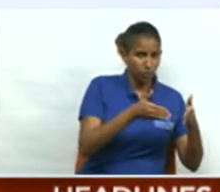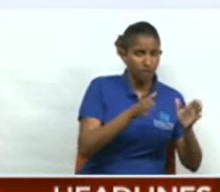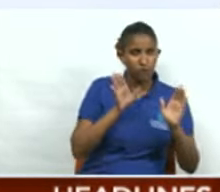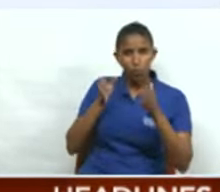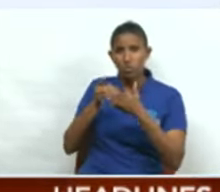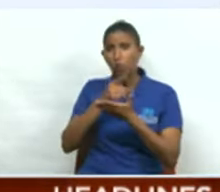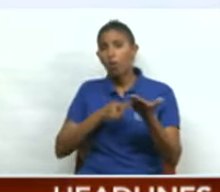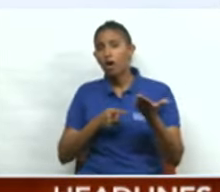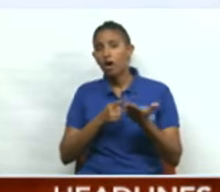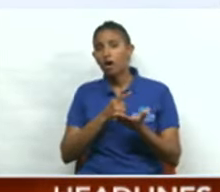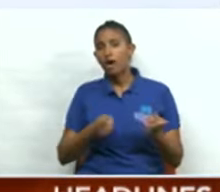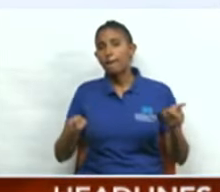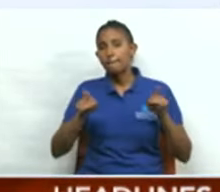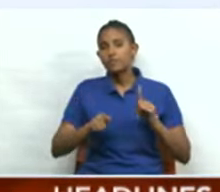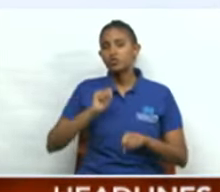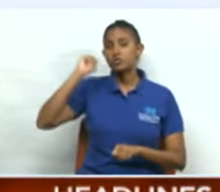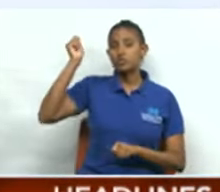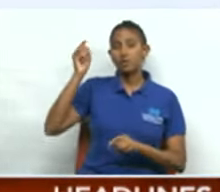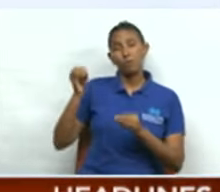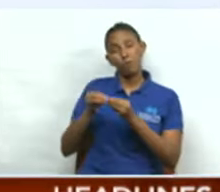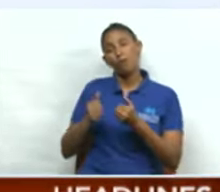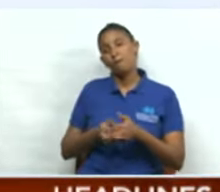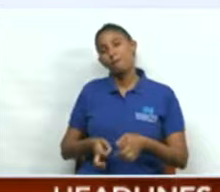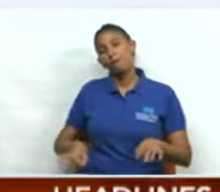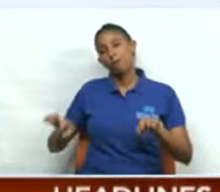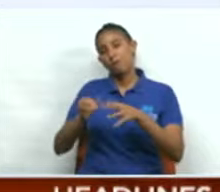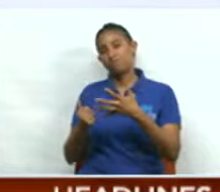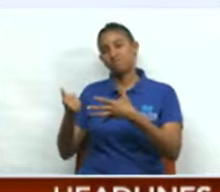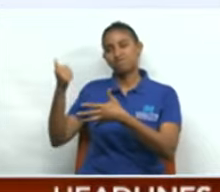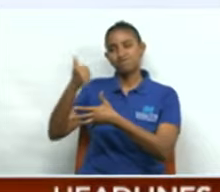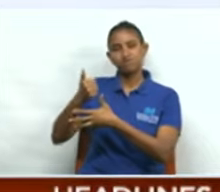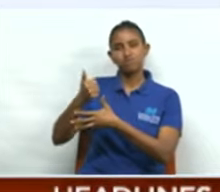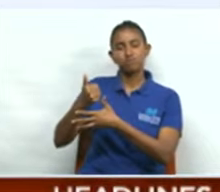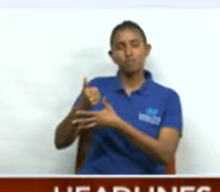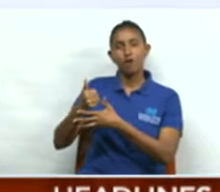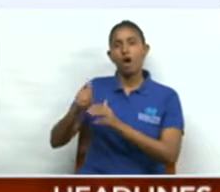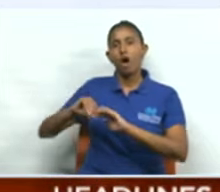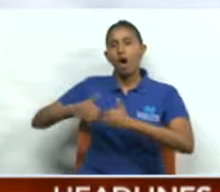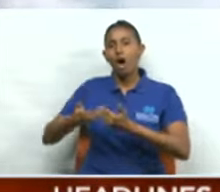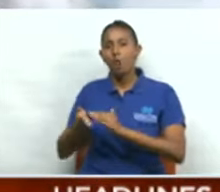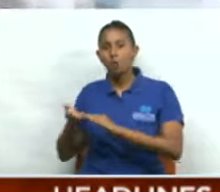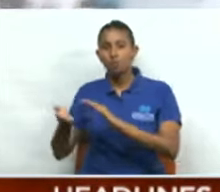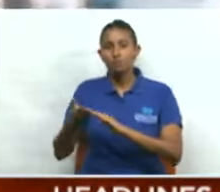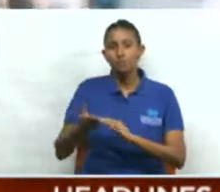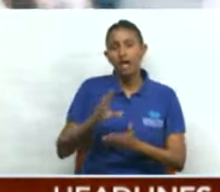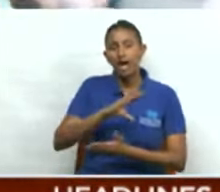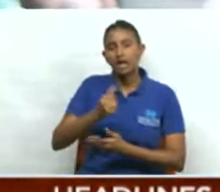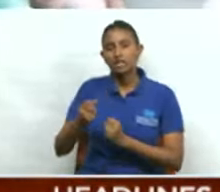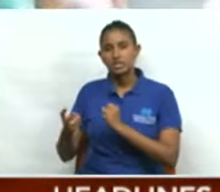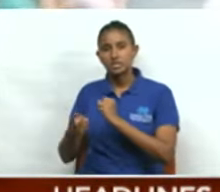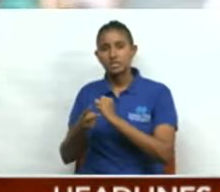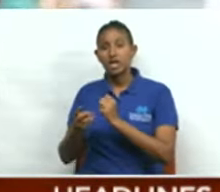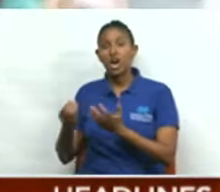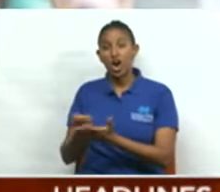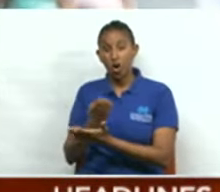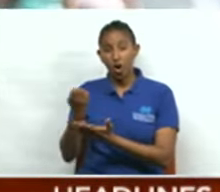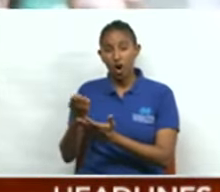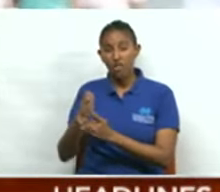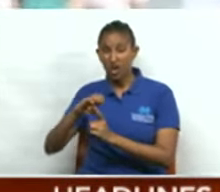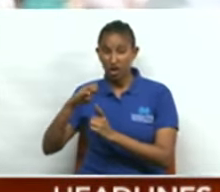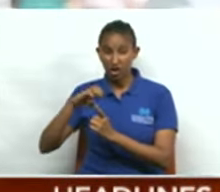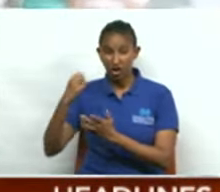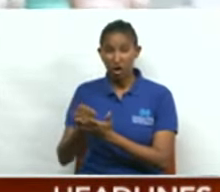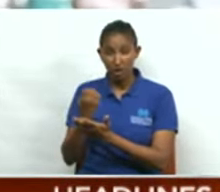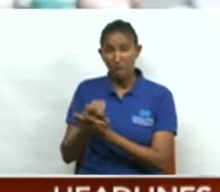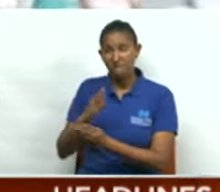That should be the more important thing to do right now, study how the country going and try to build back the economy. Yes. Because it's plenty